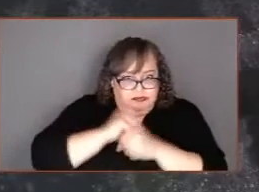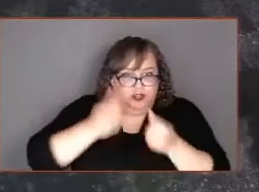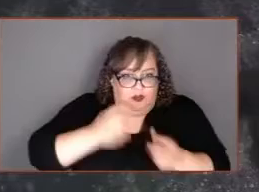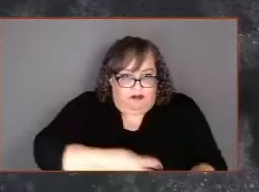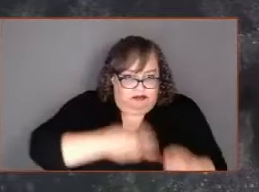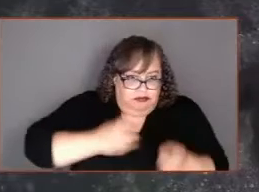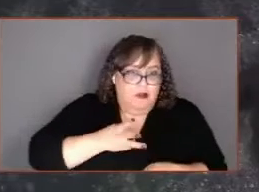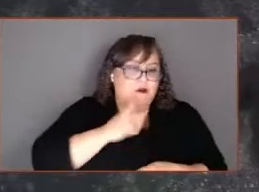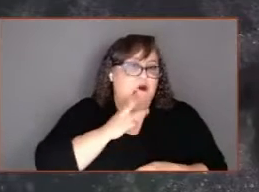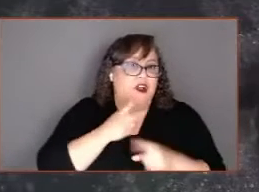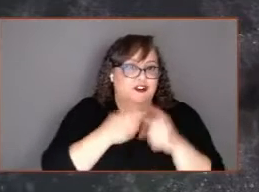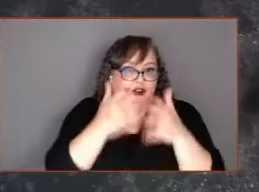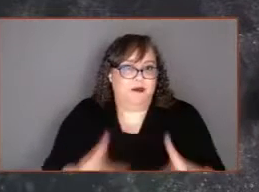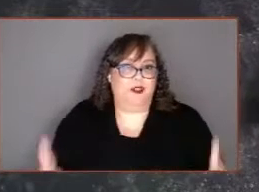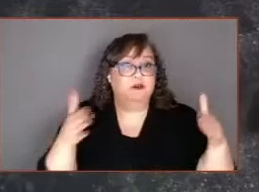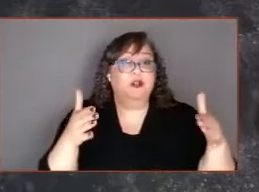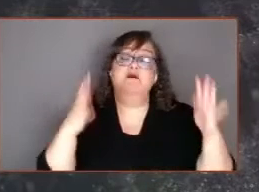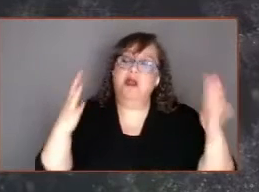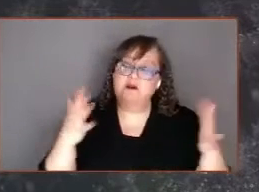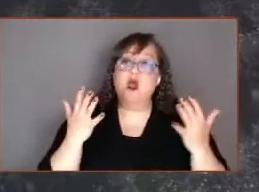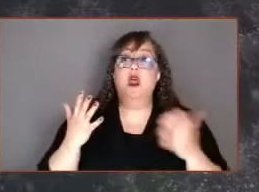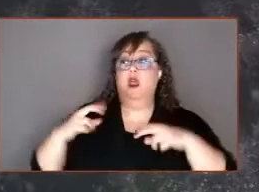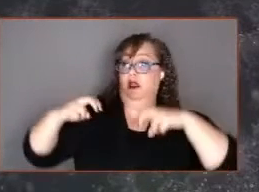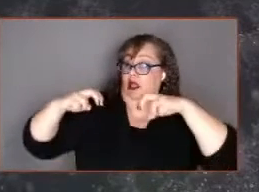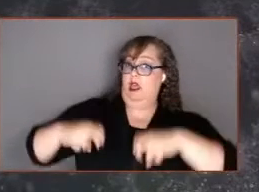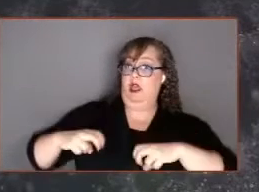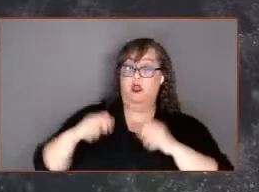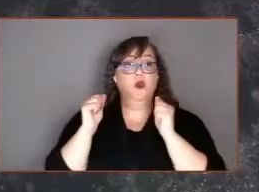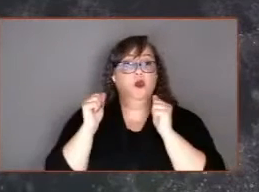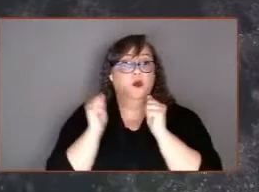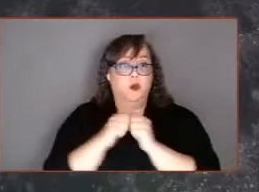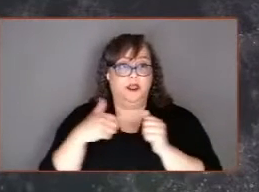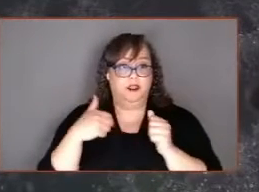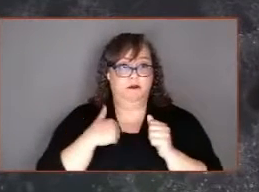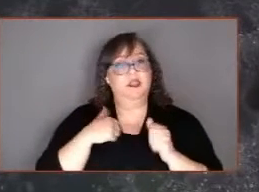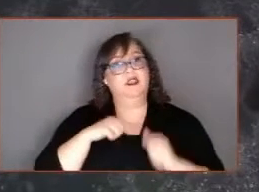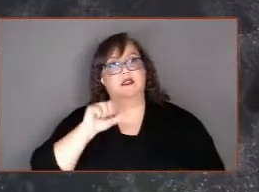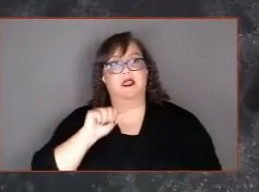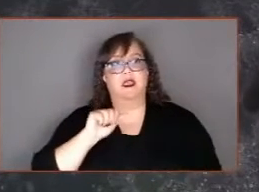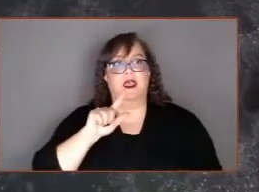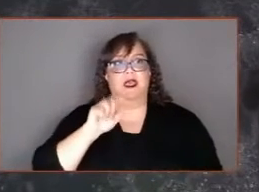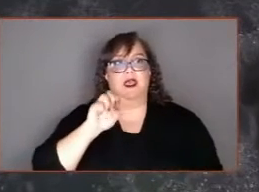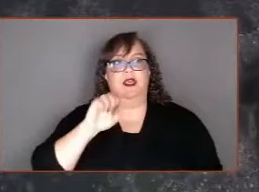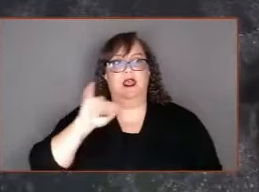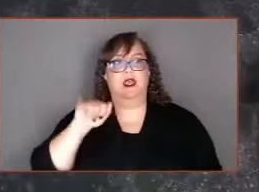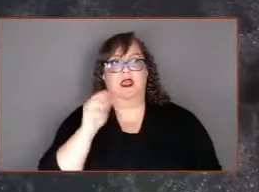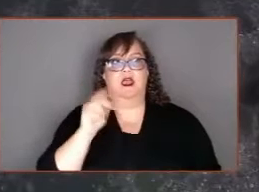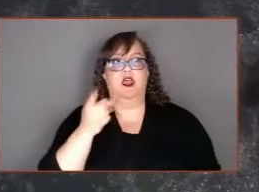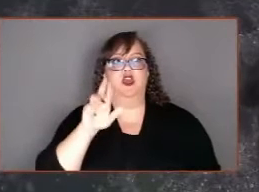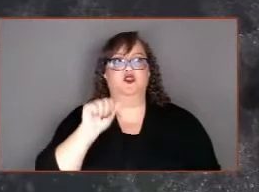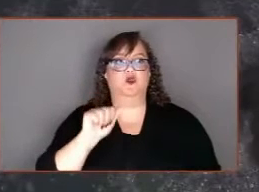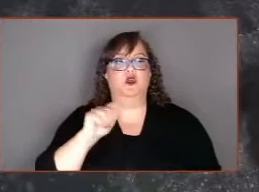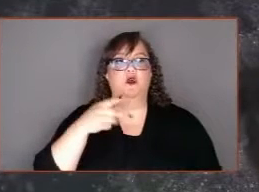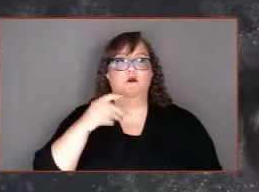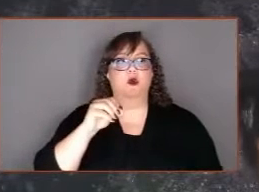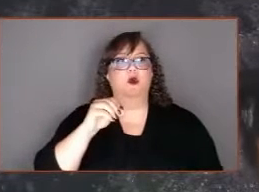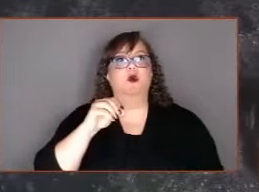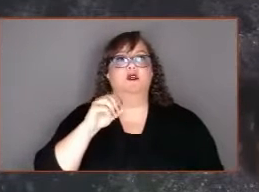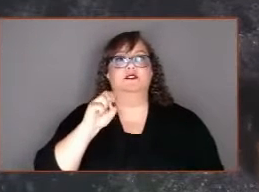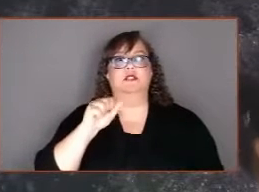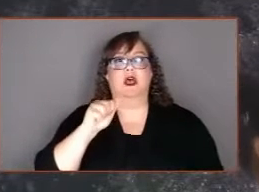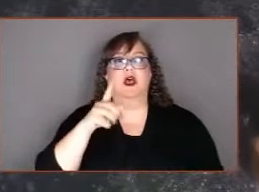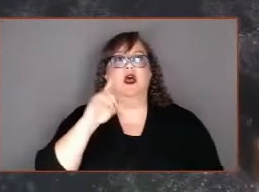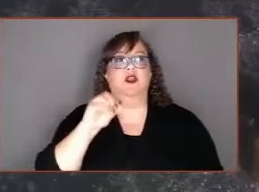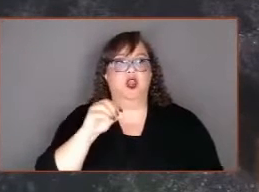an aerospace engineer at NASA Langley Research Center. Thank you so much for joining us today, Alejandro. Oh, thank you for having me. Yes. So